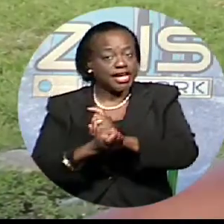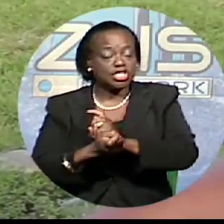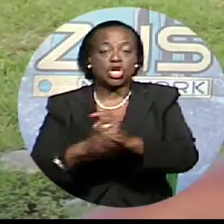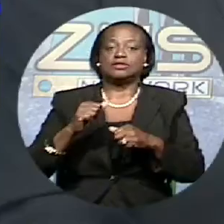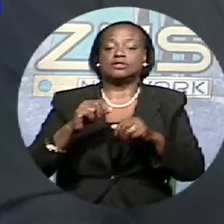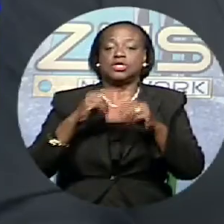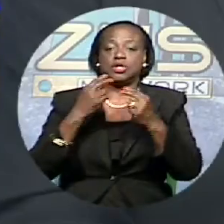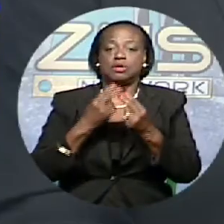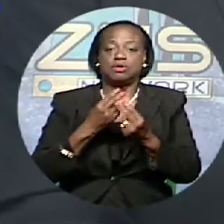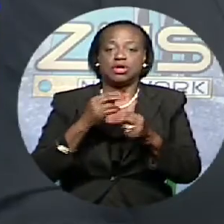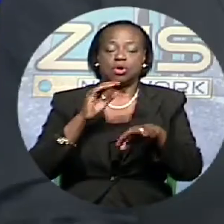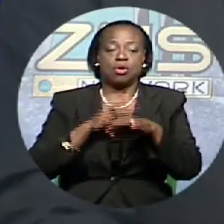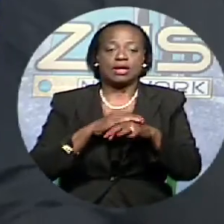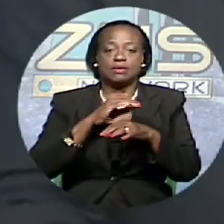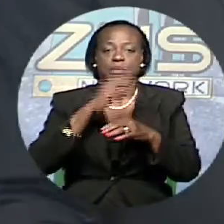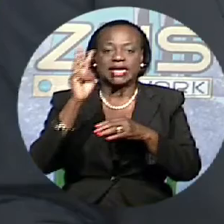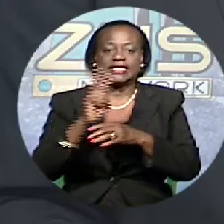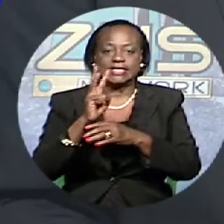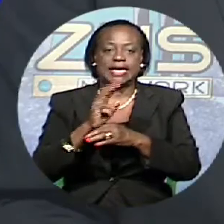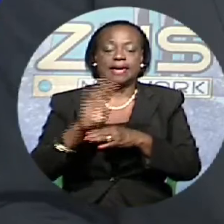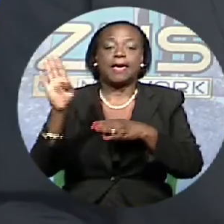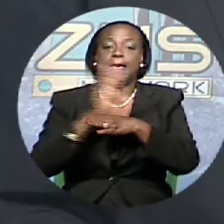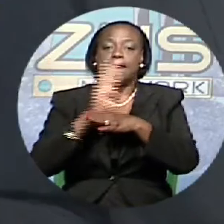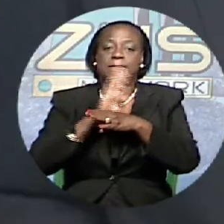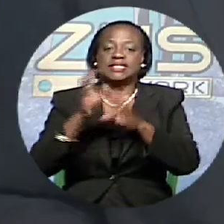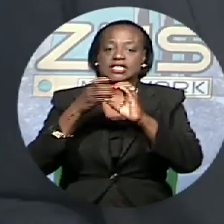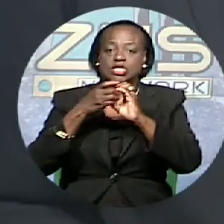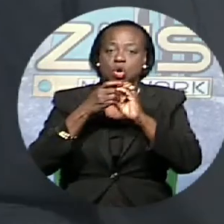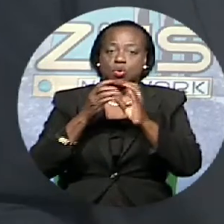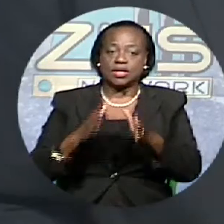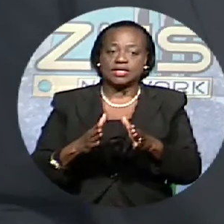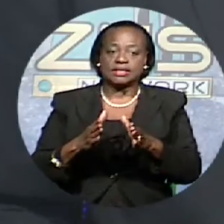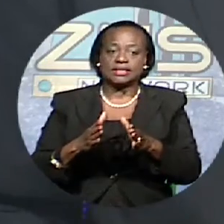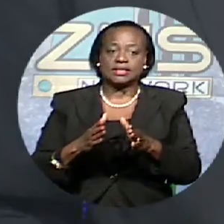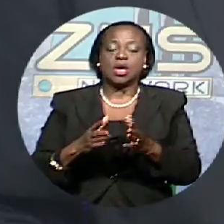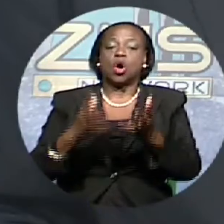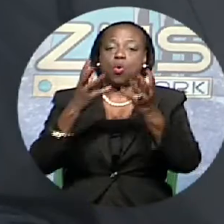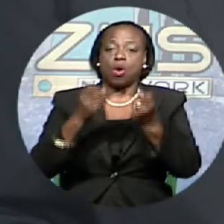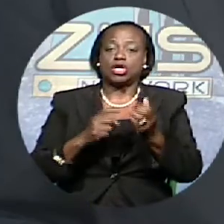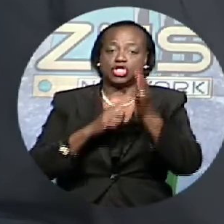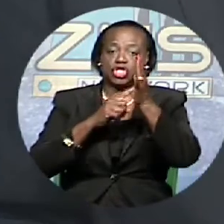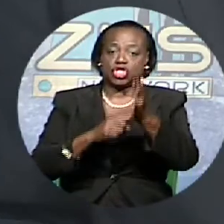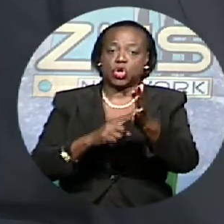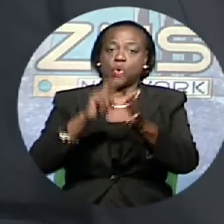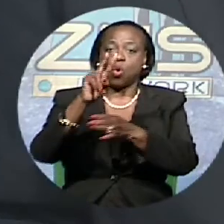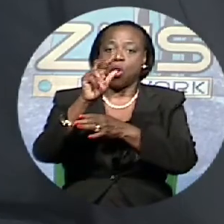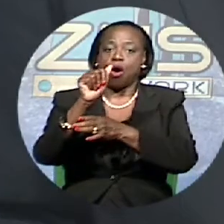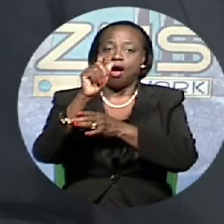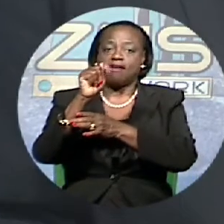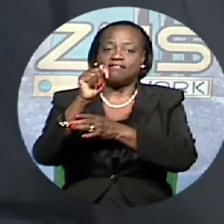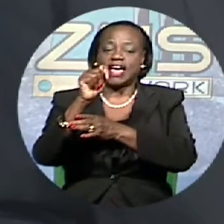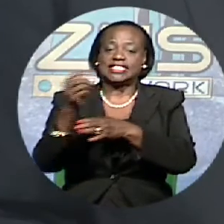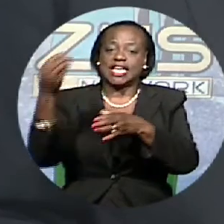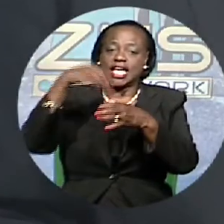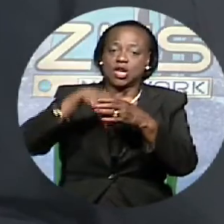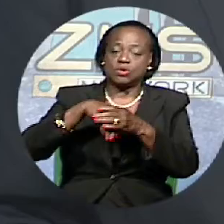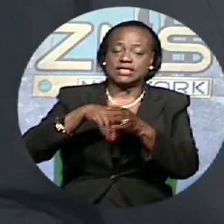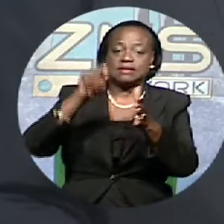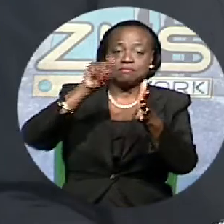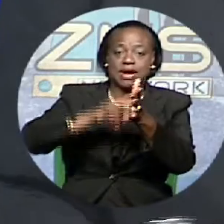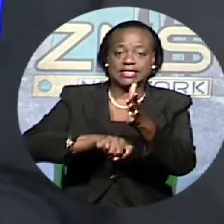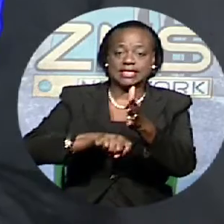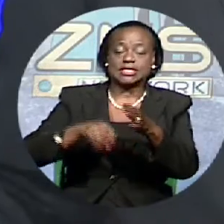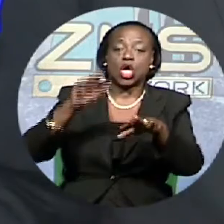be paid. Business owners are tonight being warned to show VAT-inclusive pricing on products so that